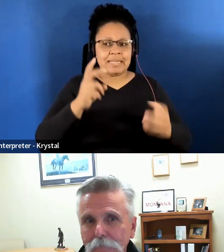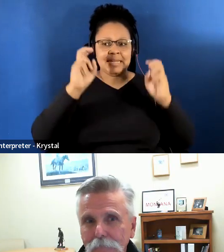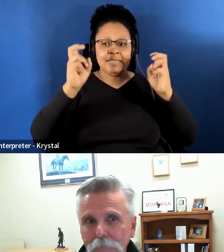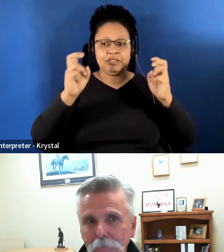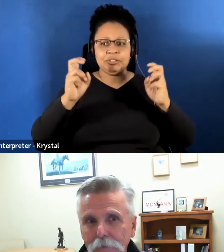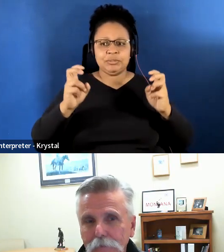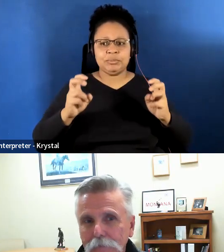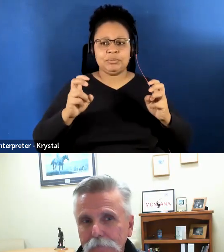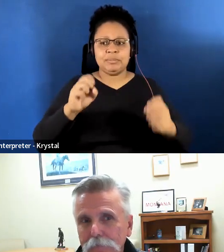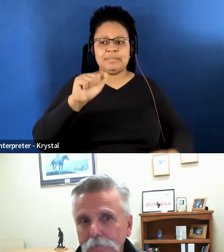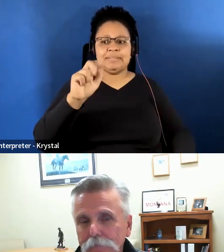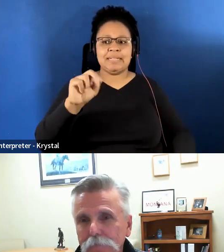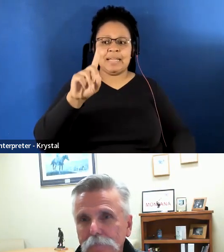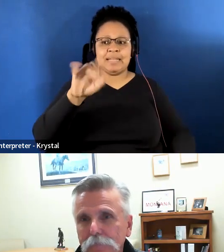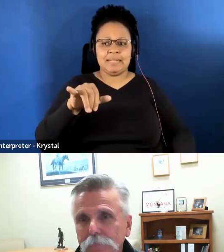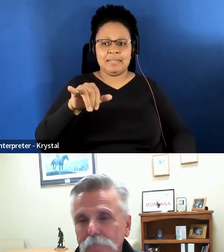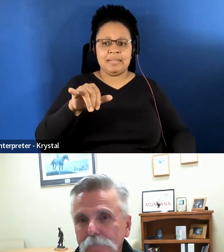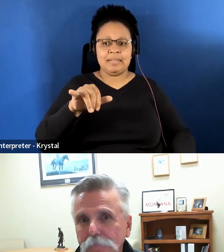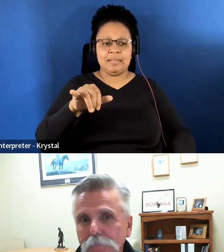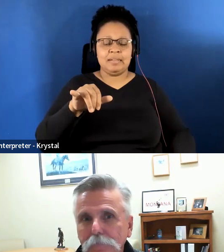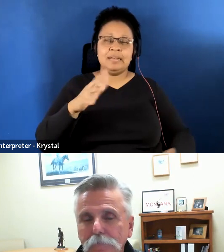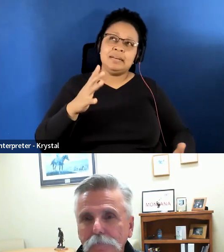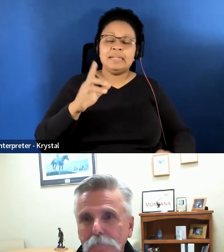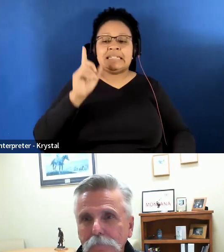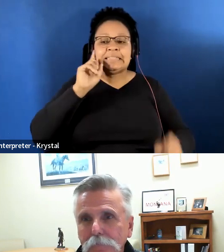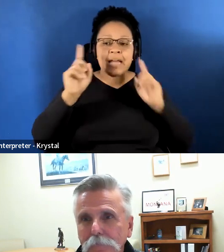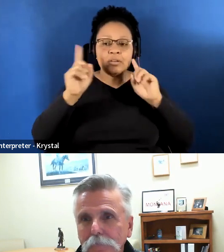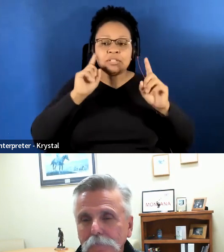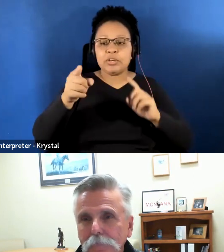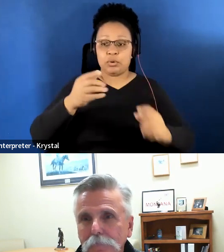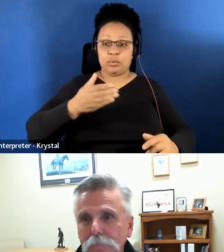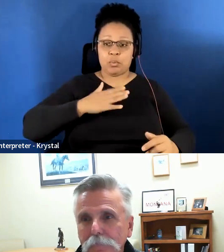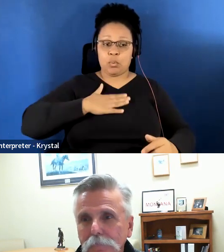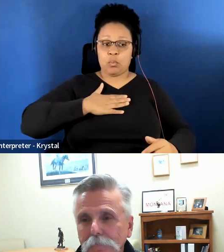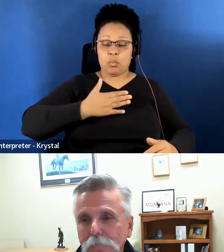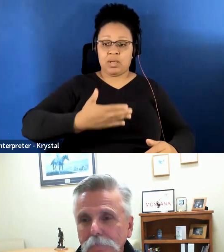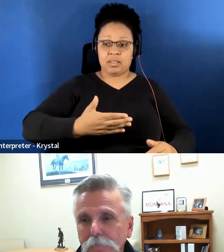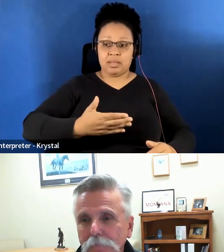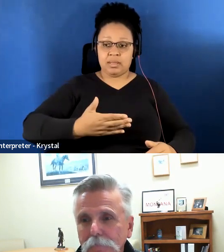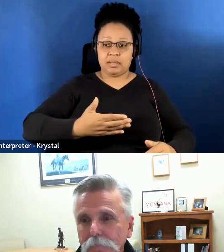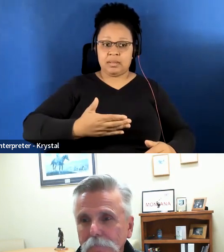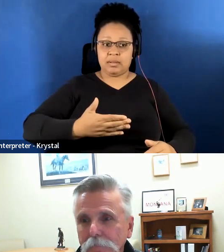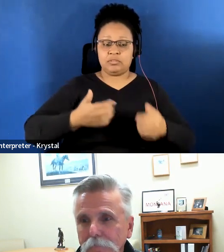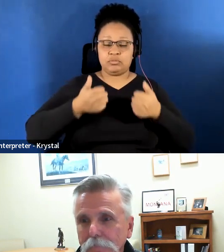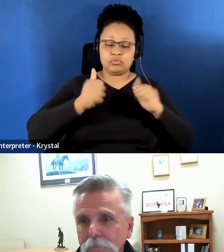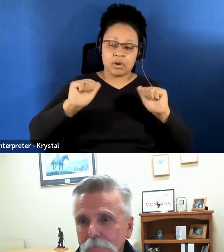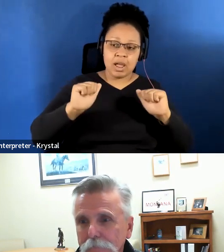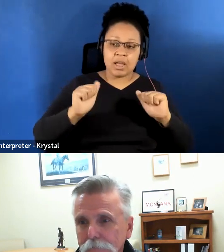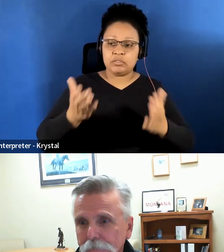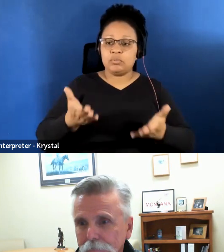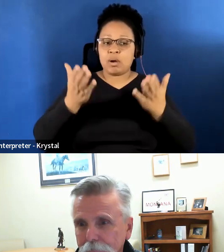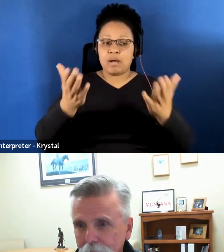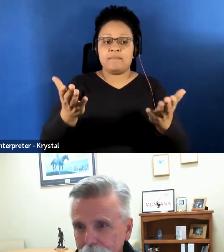And Sandy, so it sounds like you've been willing to, try to